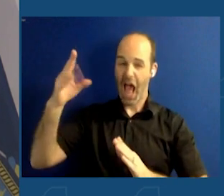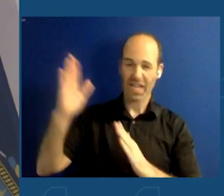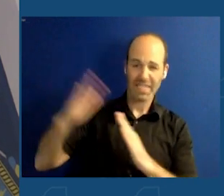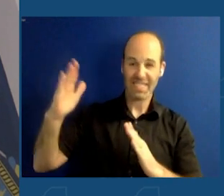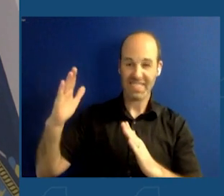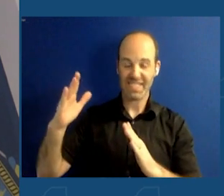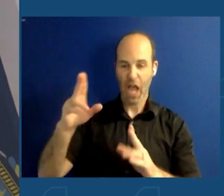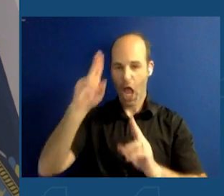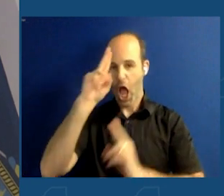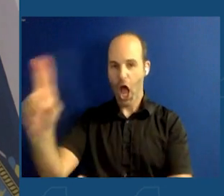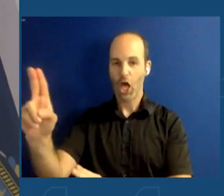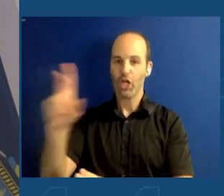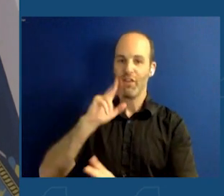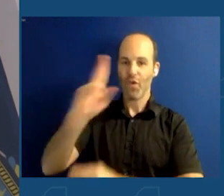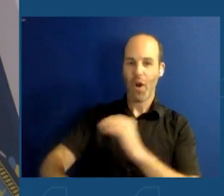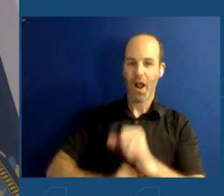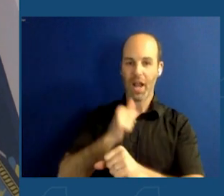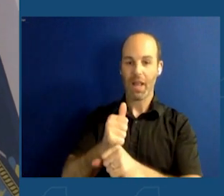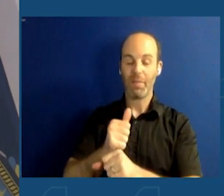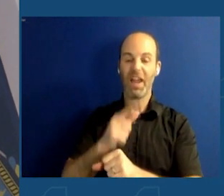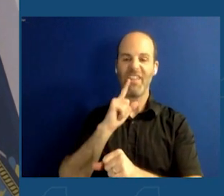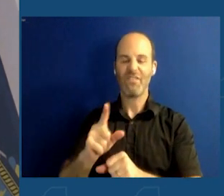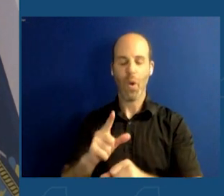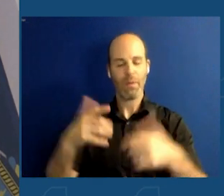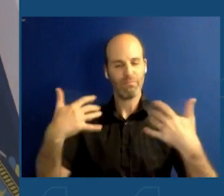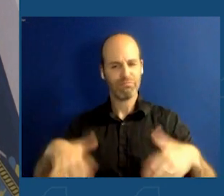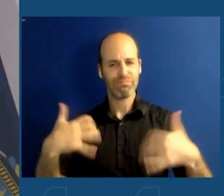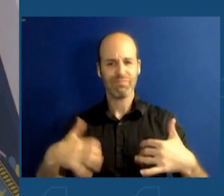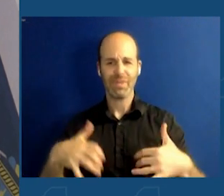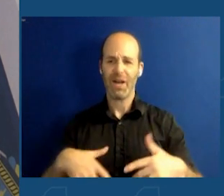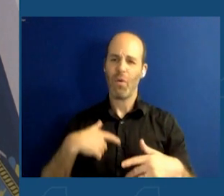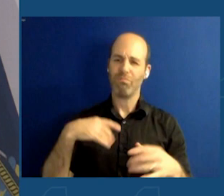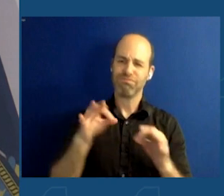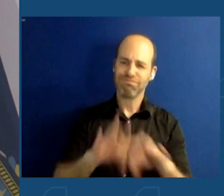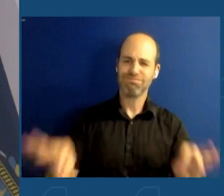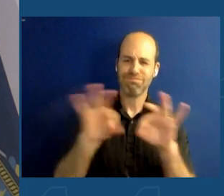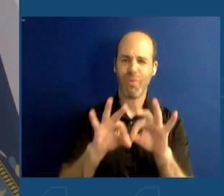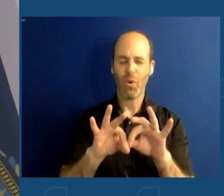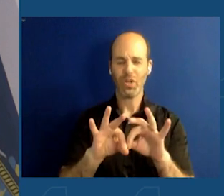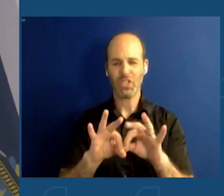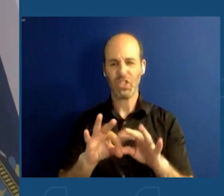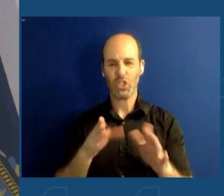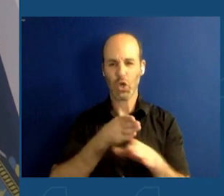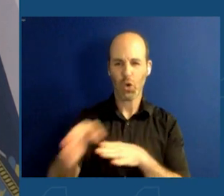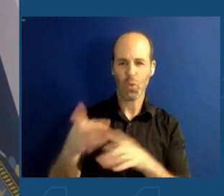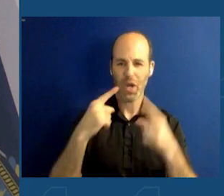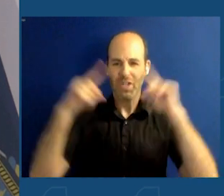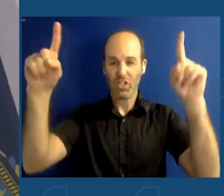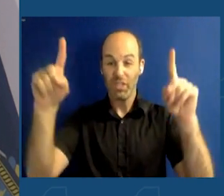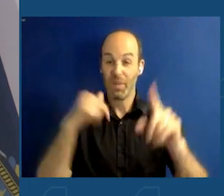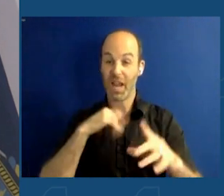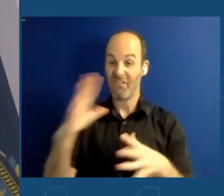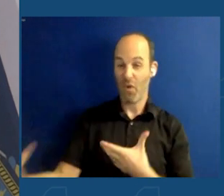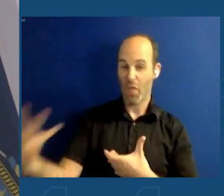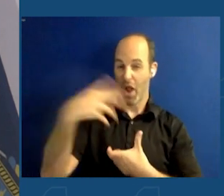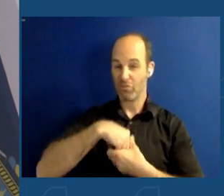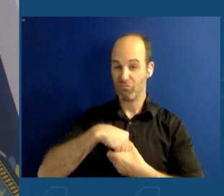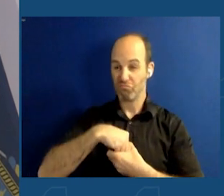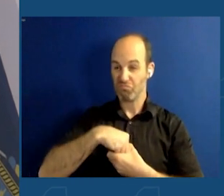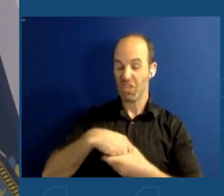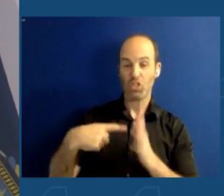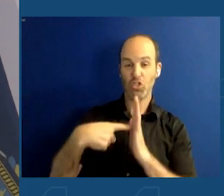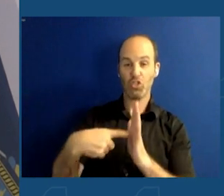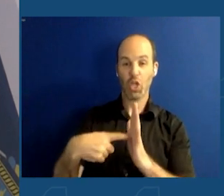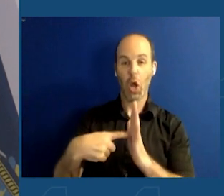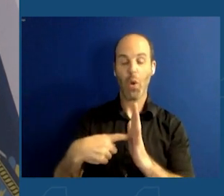alumni for significant career achievements and for their embodiment of the values of the 4-H pledge. So